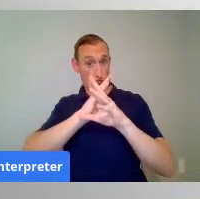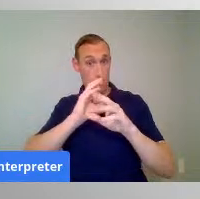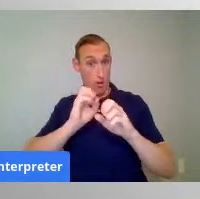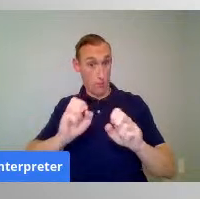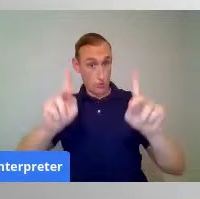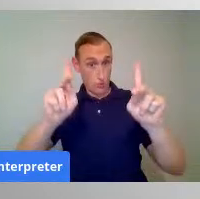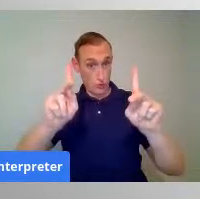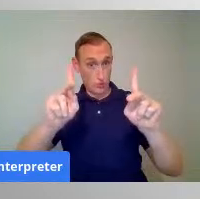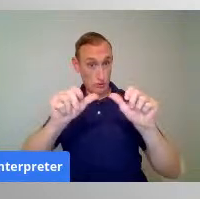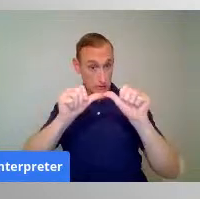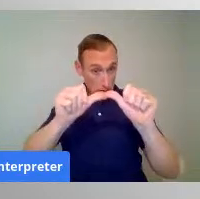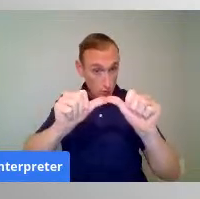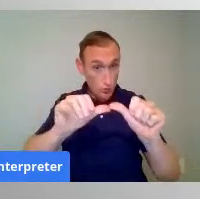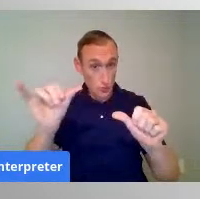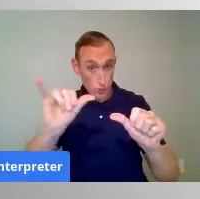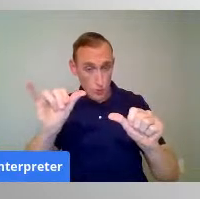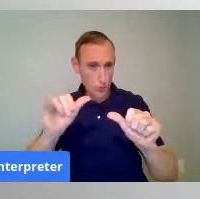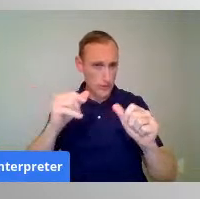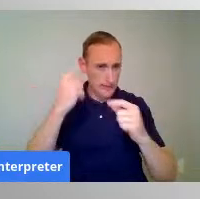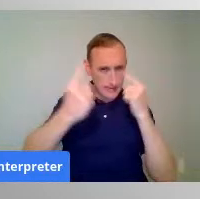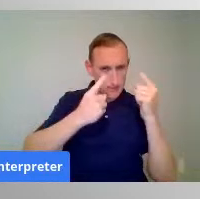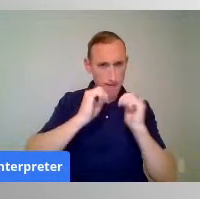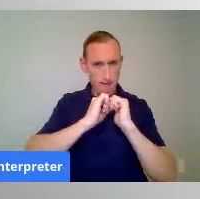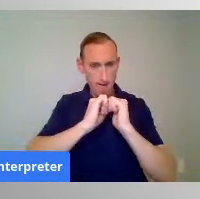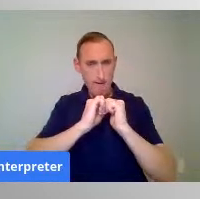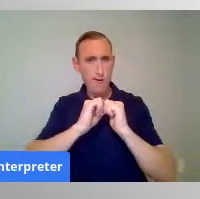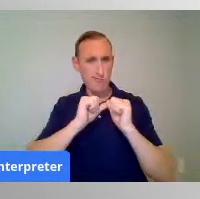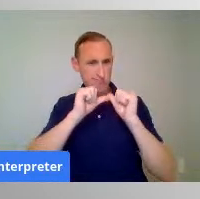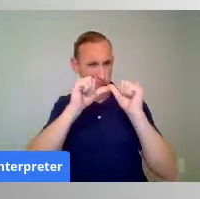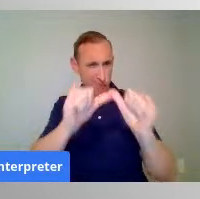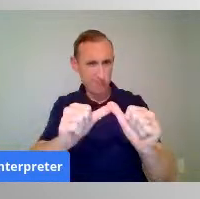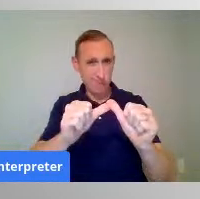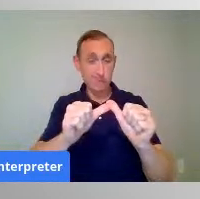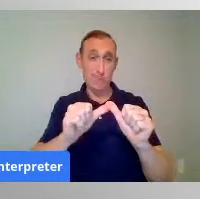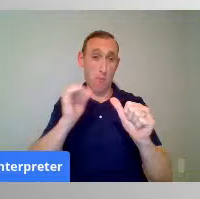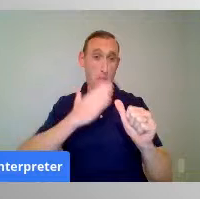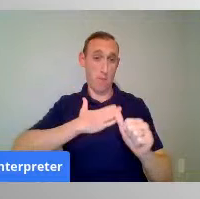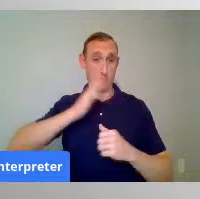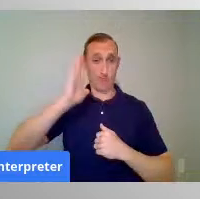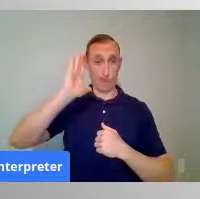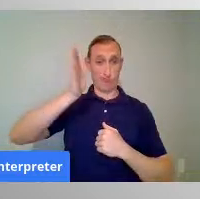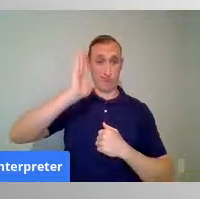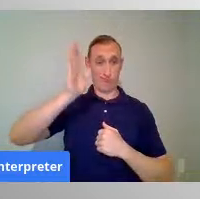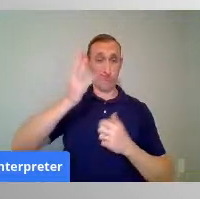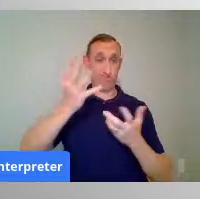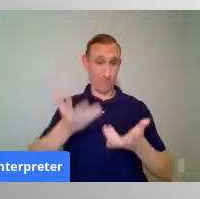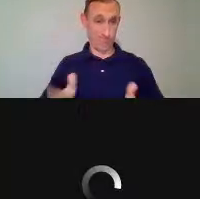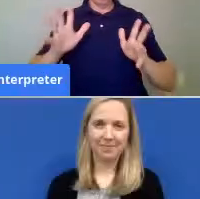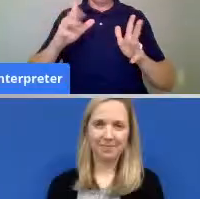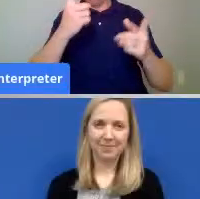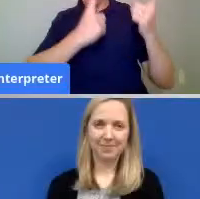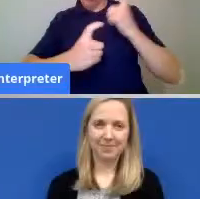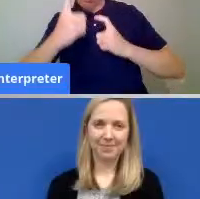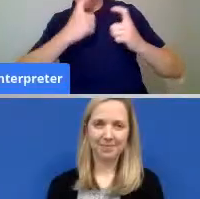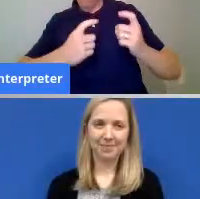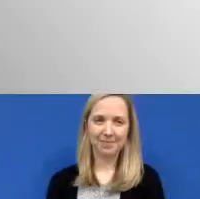So that's my presentation. I certainly welcome any questions that anyone may have.